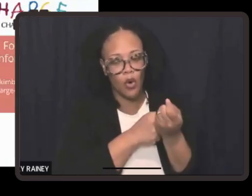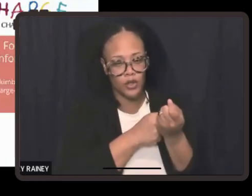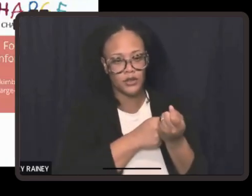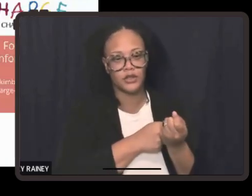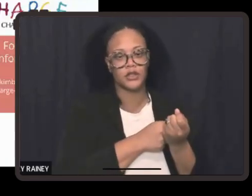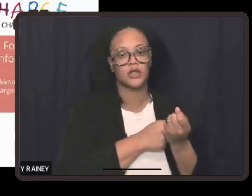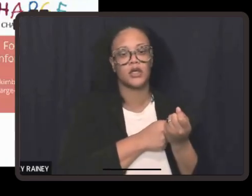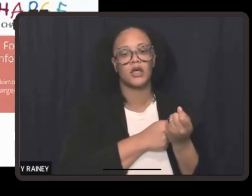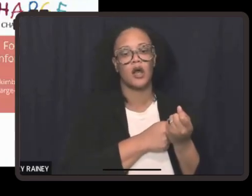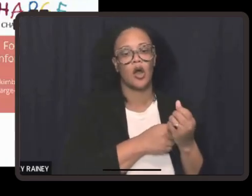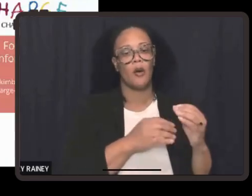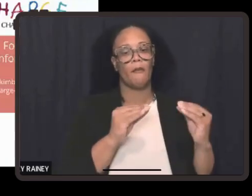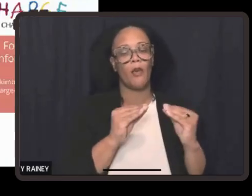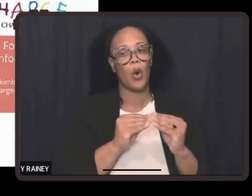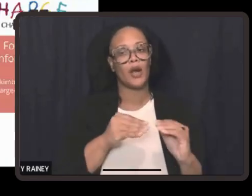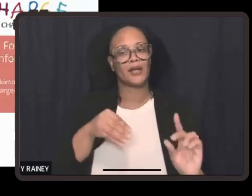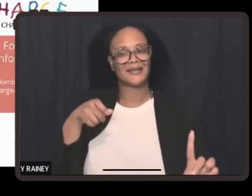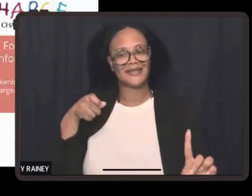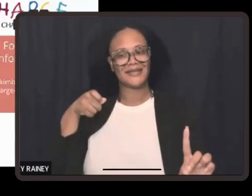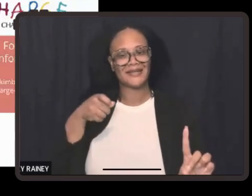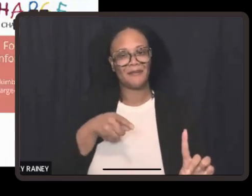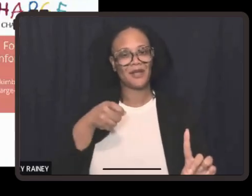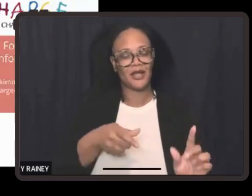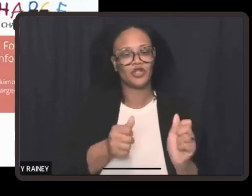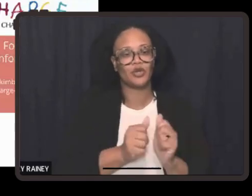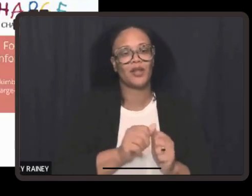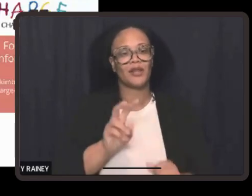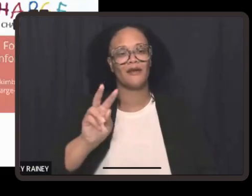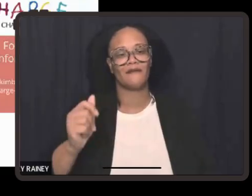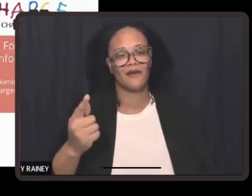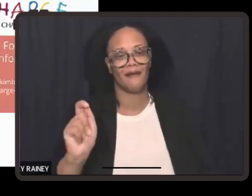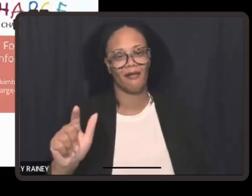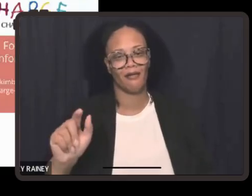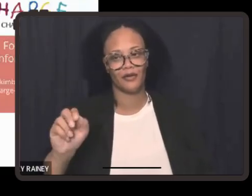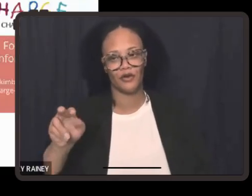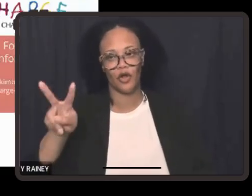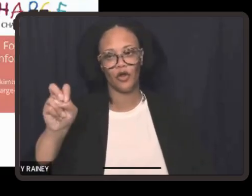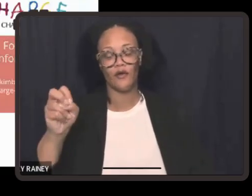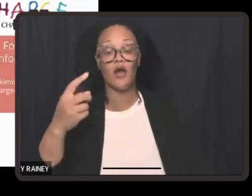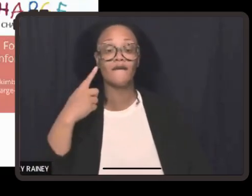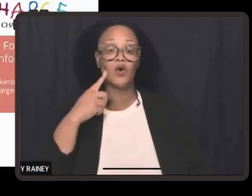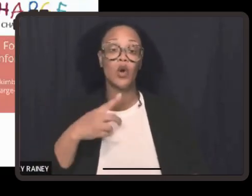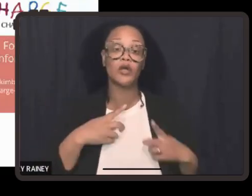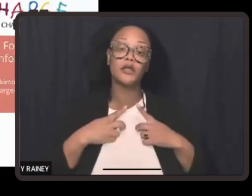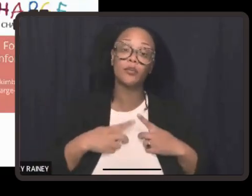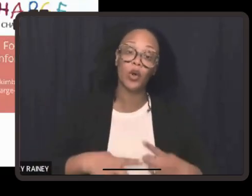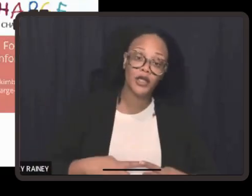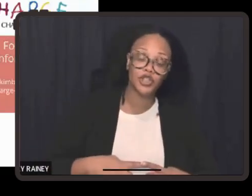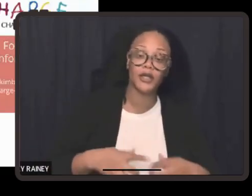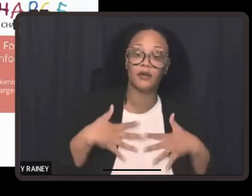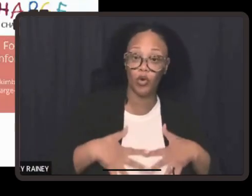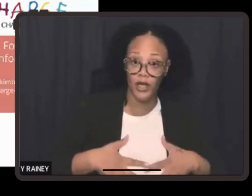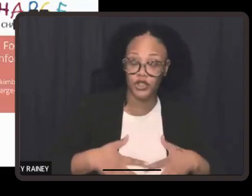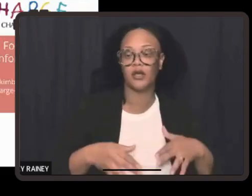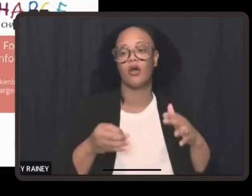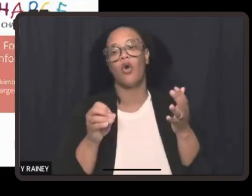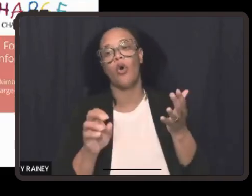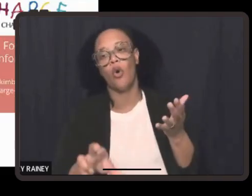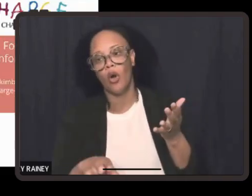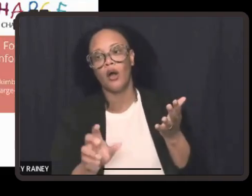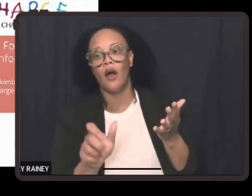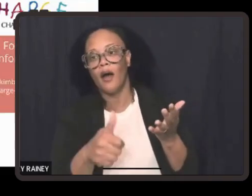sort of stimulation of vagal nerve with things like depression, with some other bowel issues,